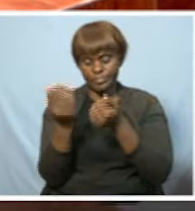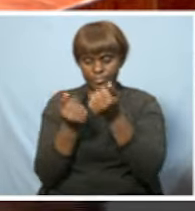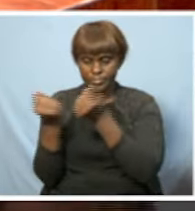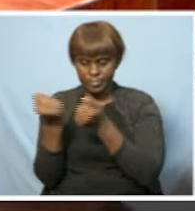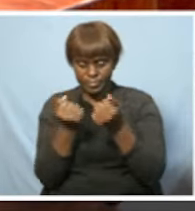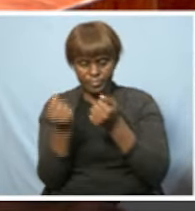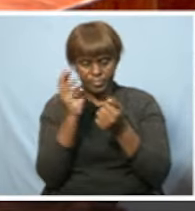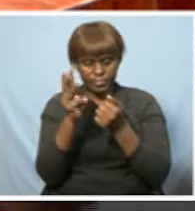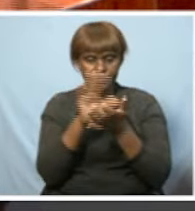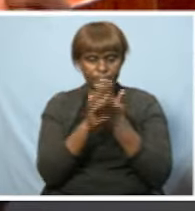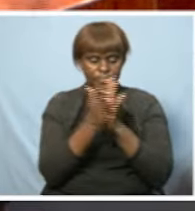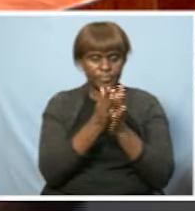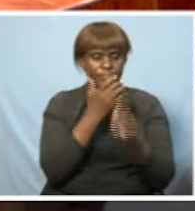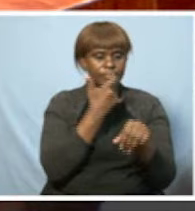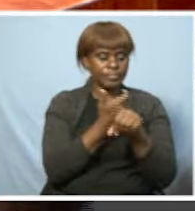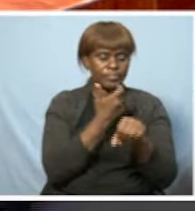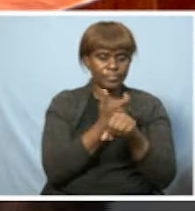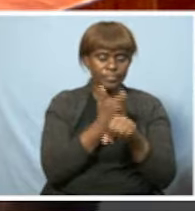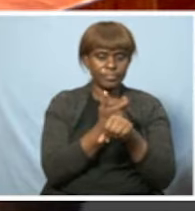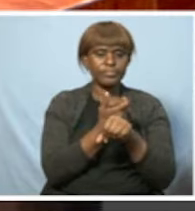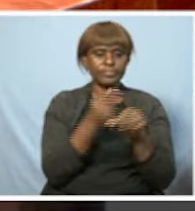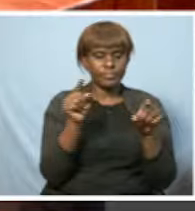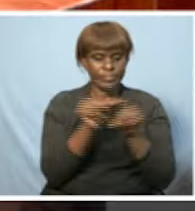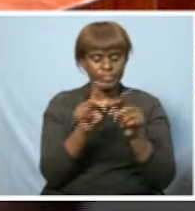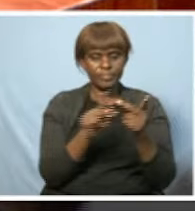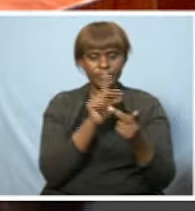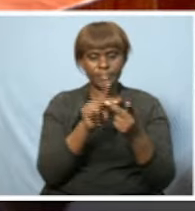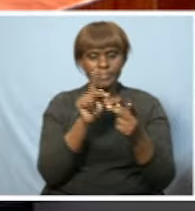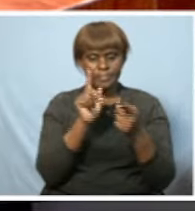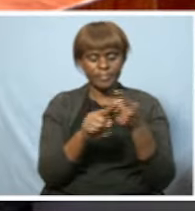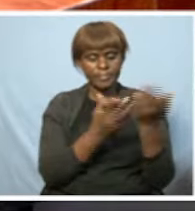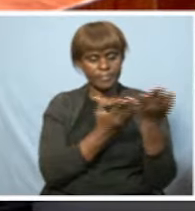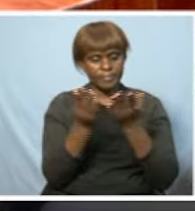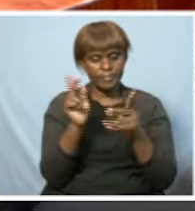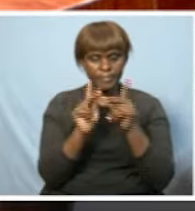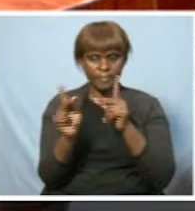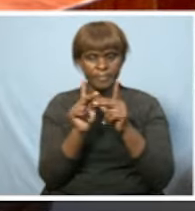become white elephants. They are meant to service the people in terms of,